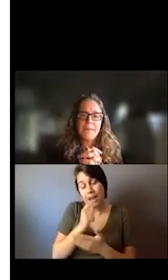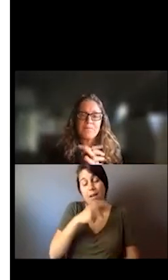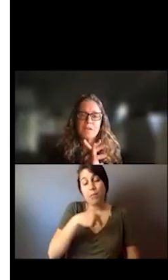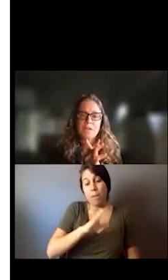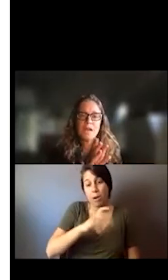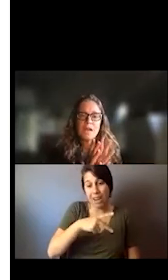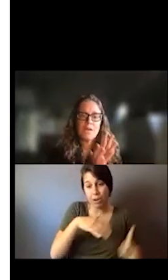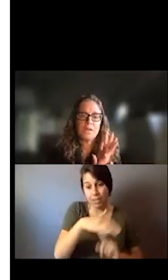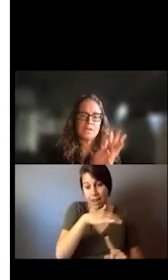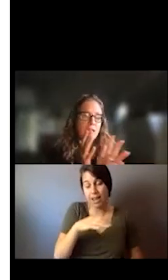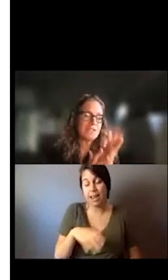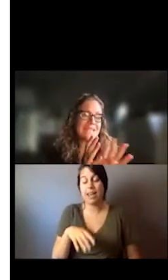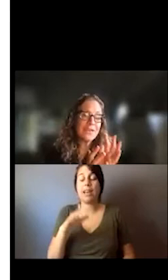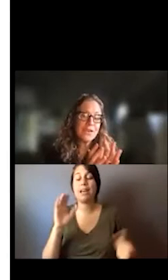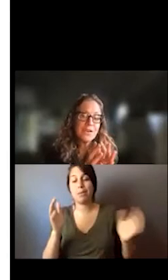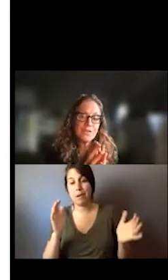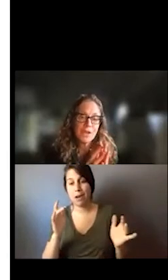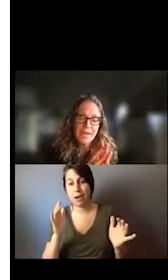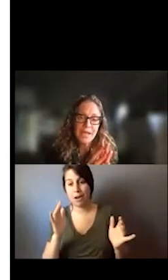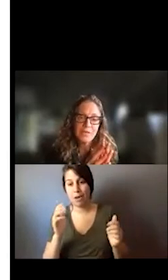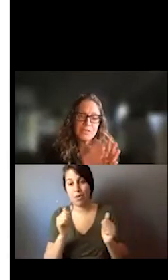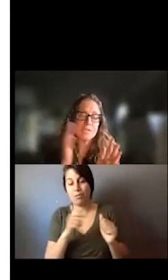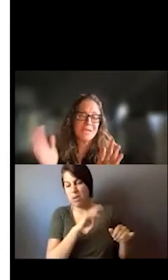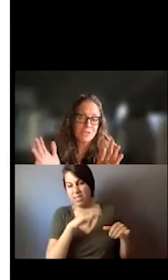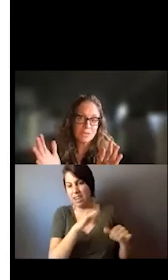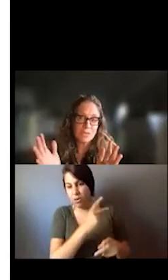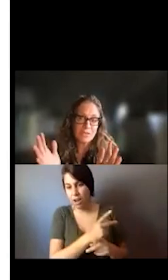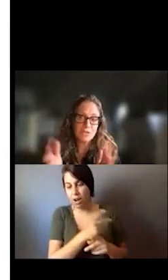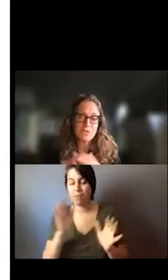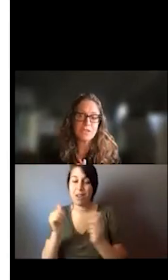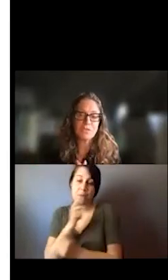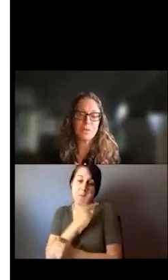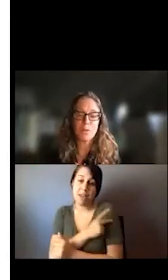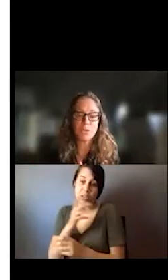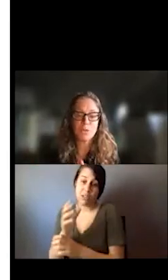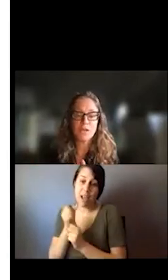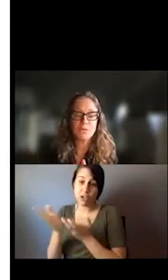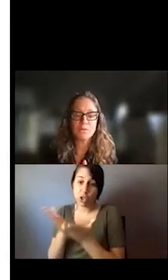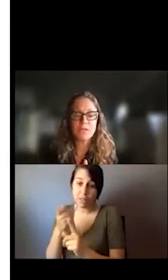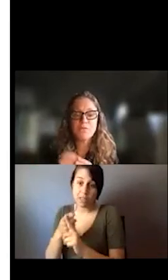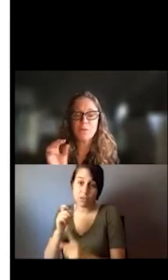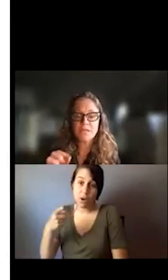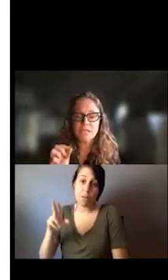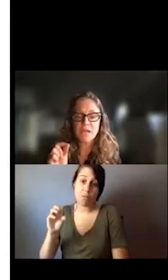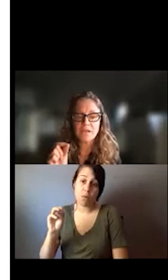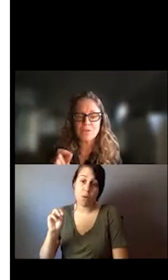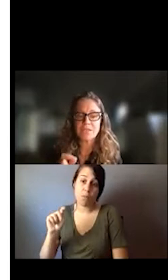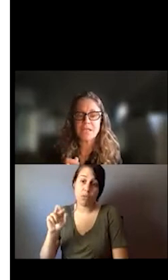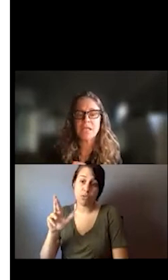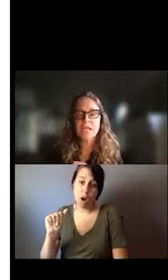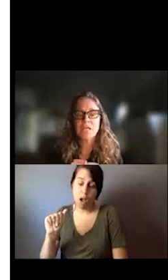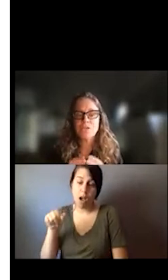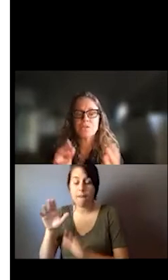care in kind of a standard of care way versus patients who received services from a promotora who was really focused